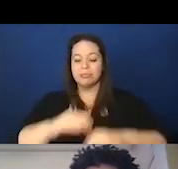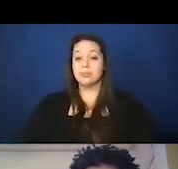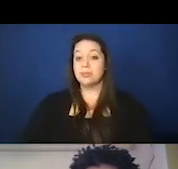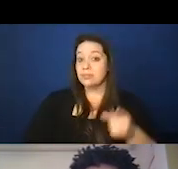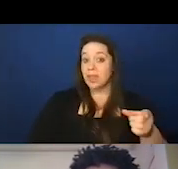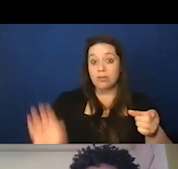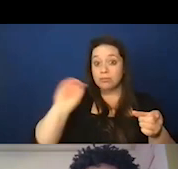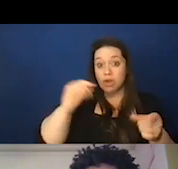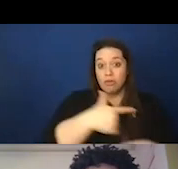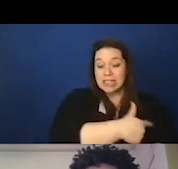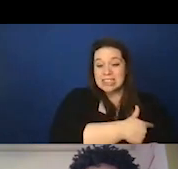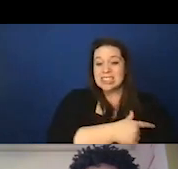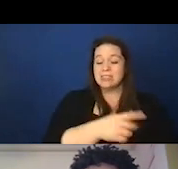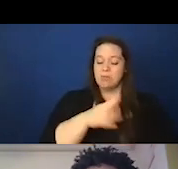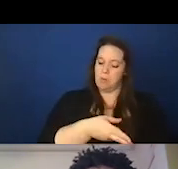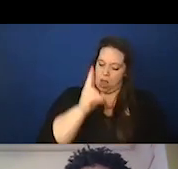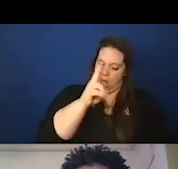the percentage was higher.